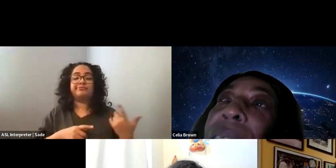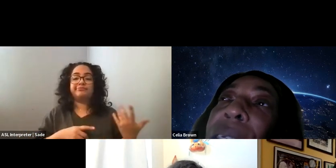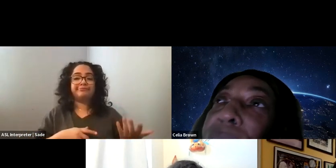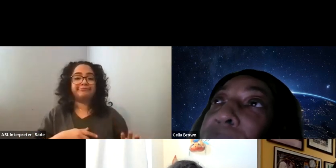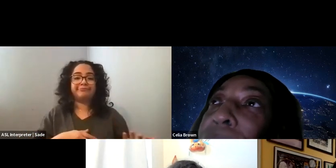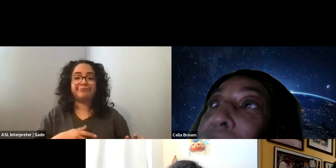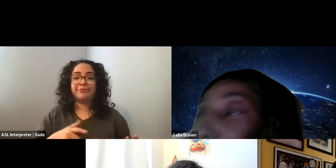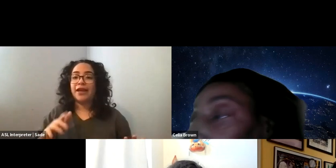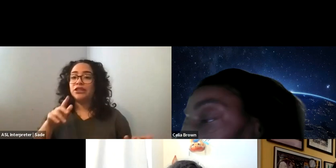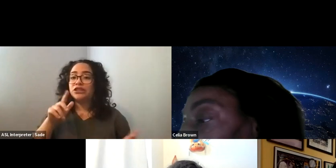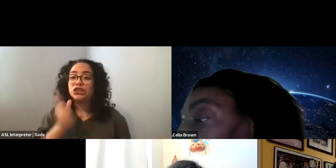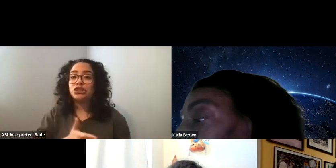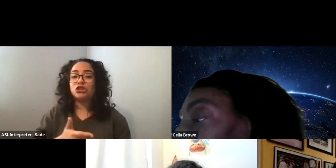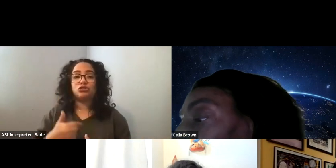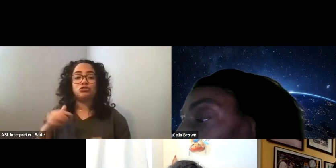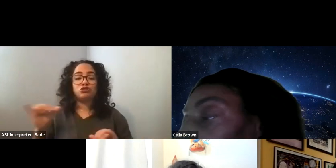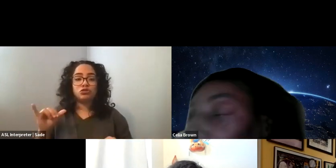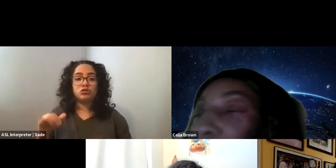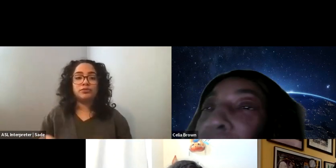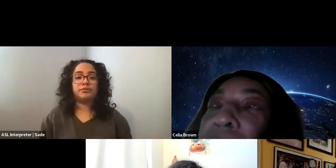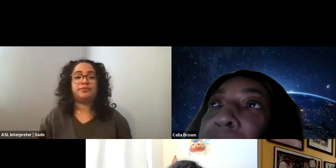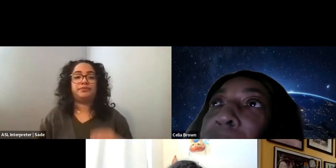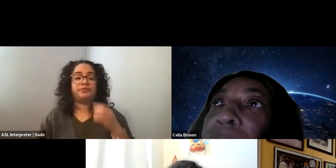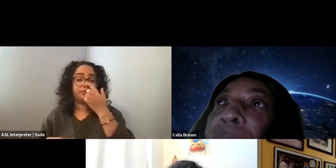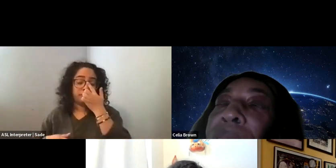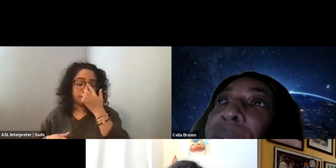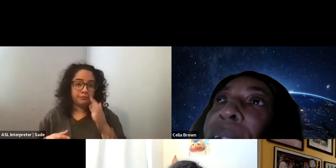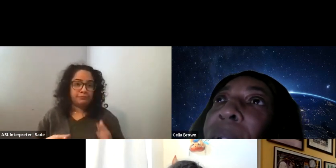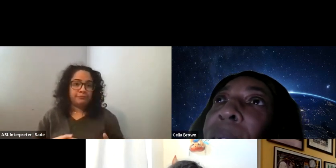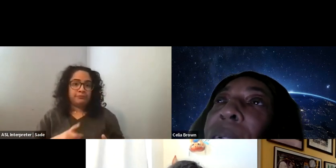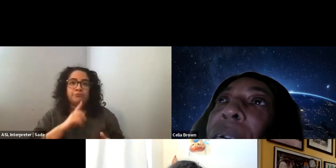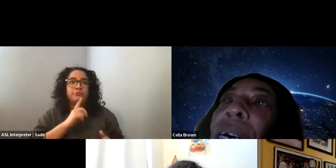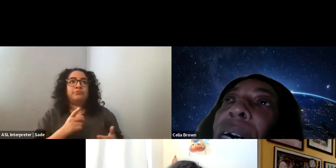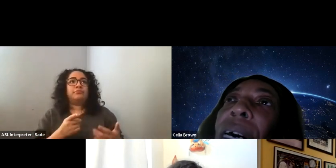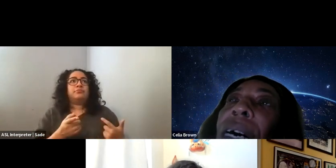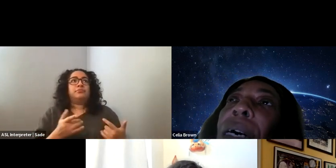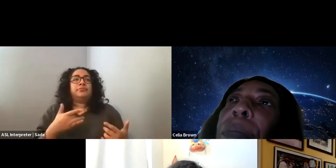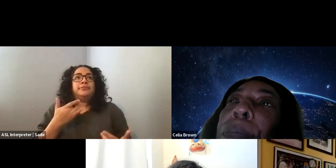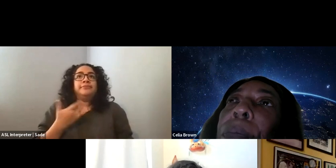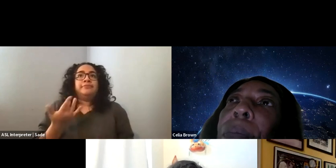a sister. And I just really felt